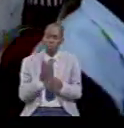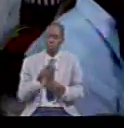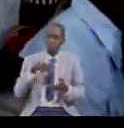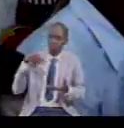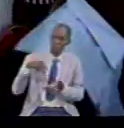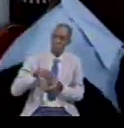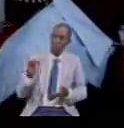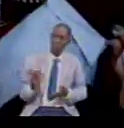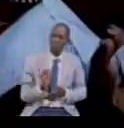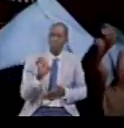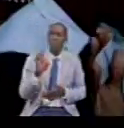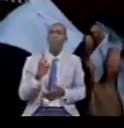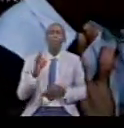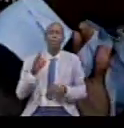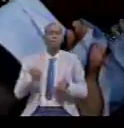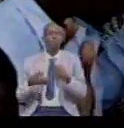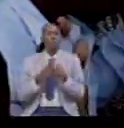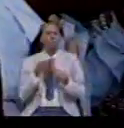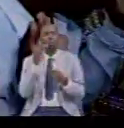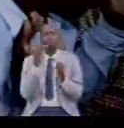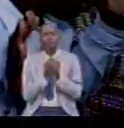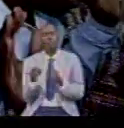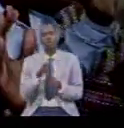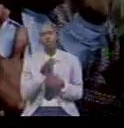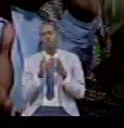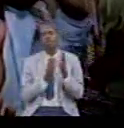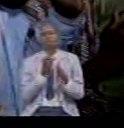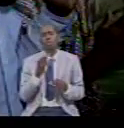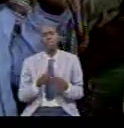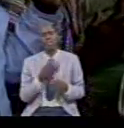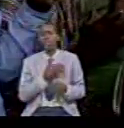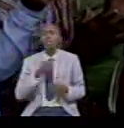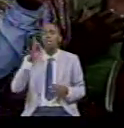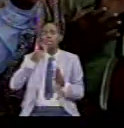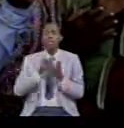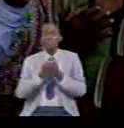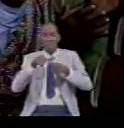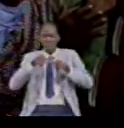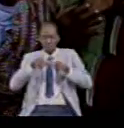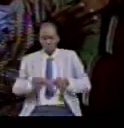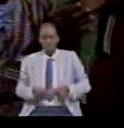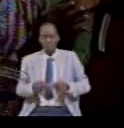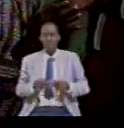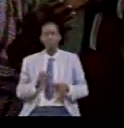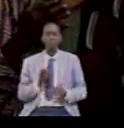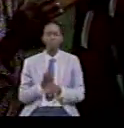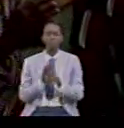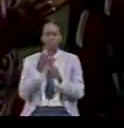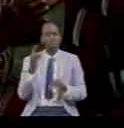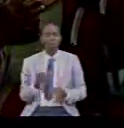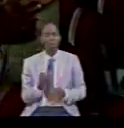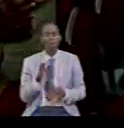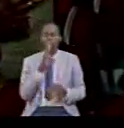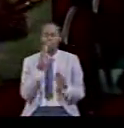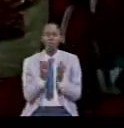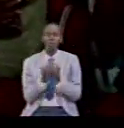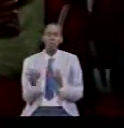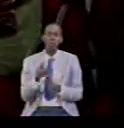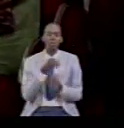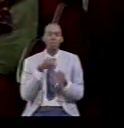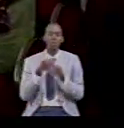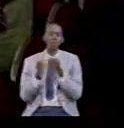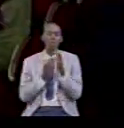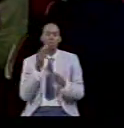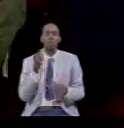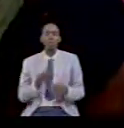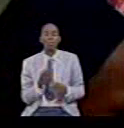you. And he that abides forever, faithfully abiding forever, be with you in Jesus' name.